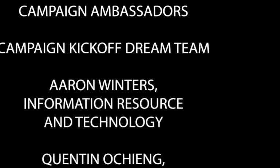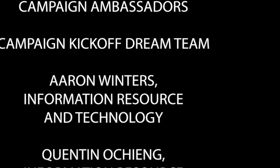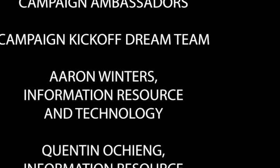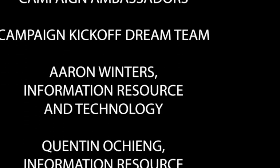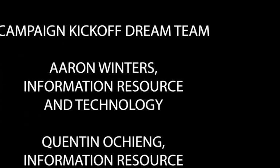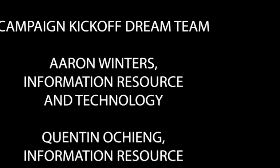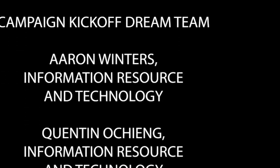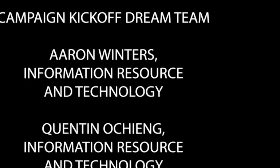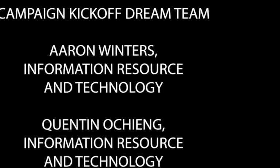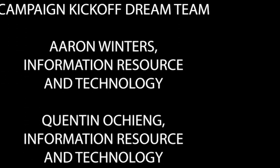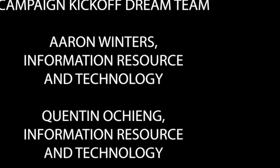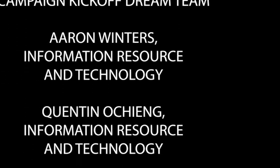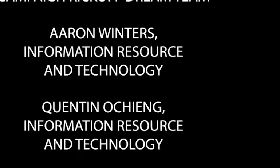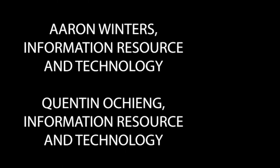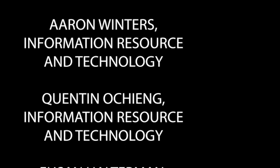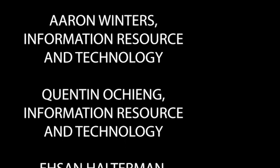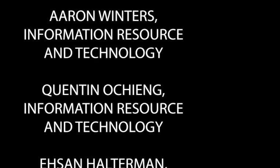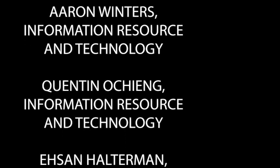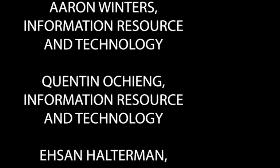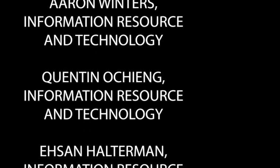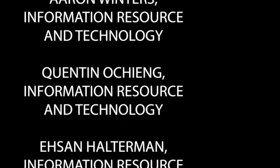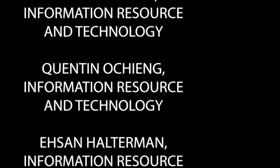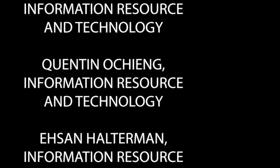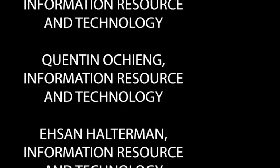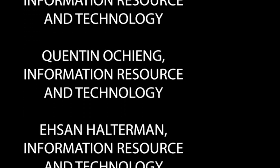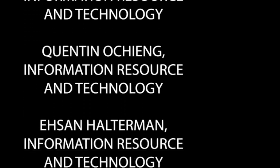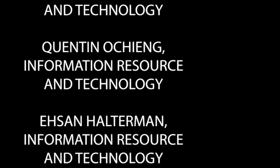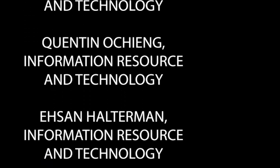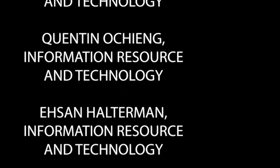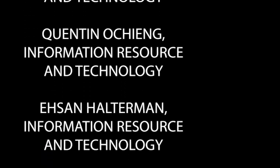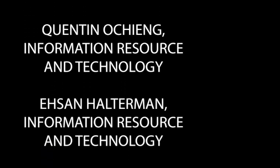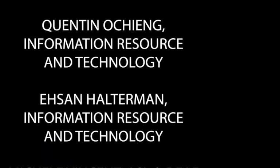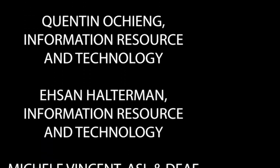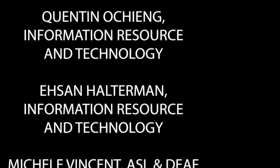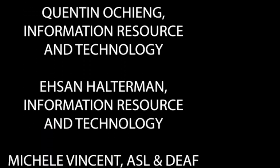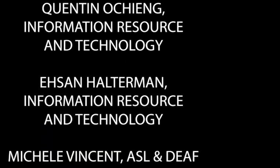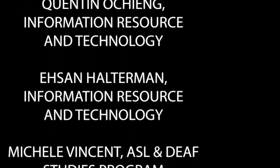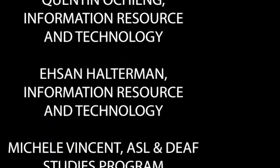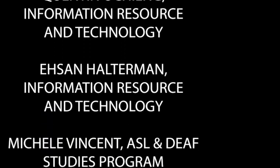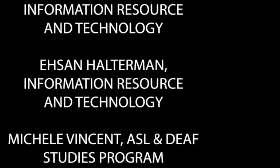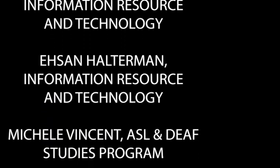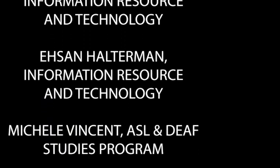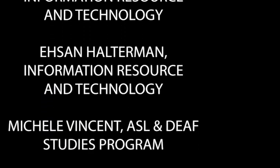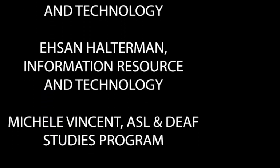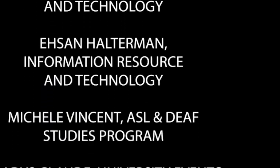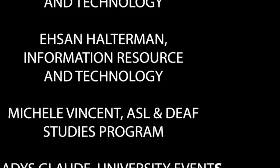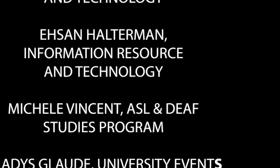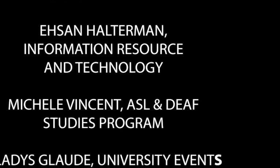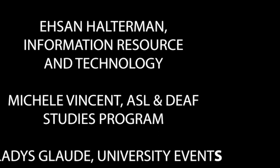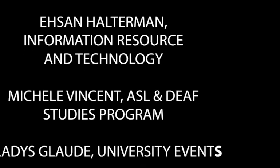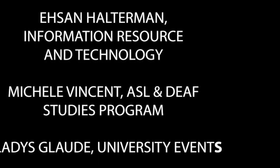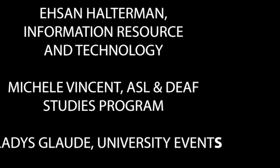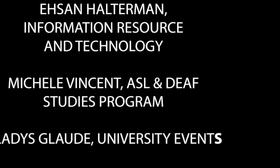other resource support is making a very positive difference in the life of our